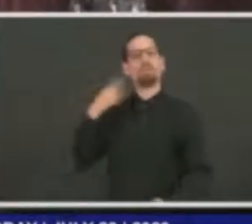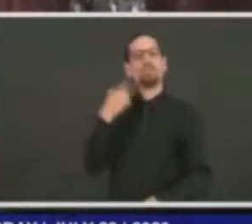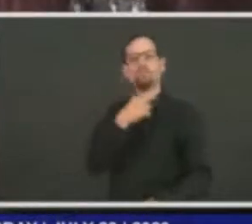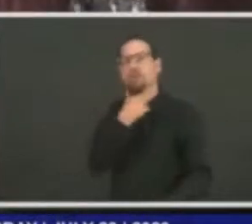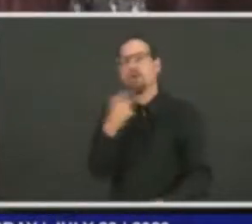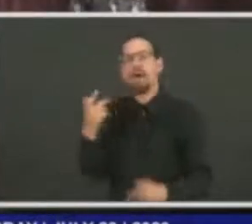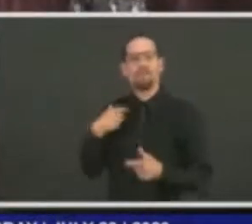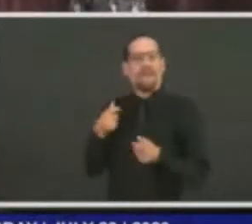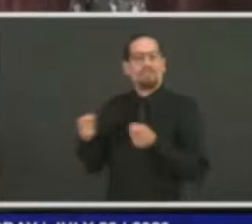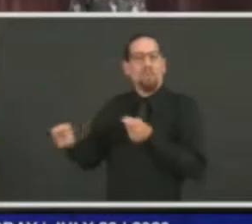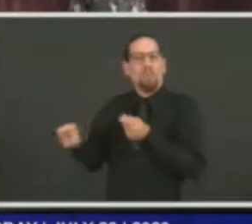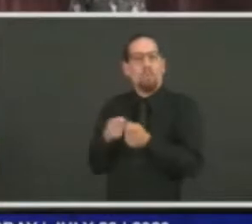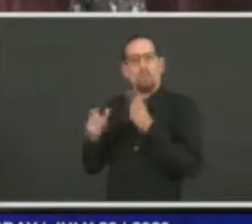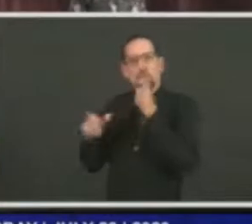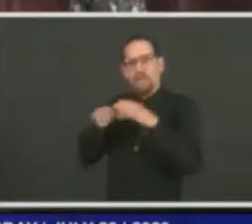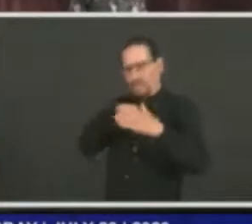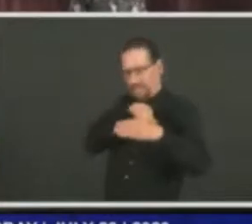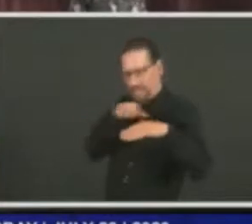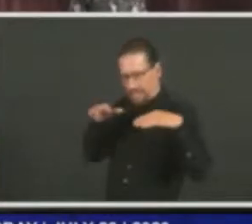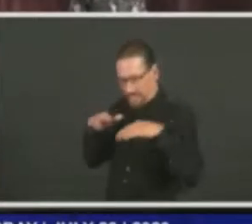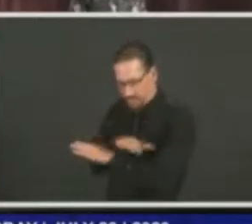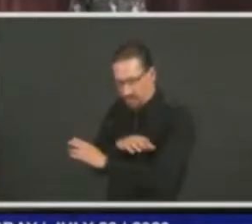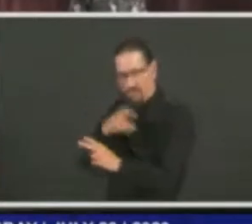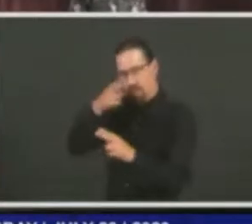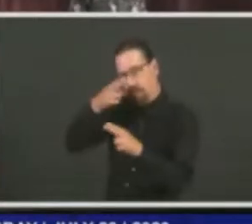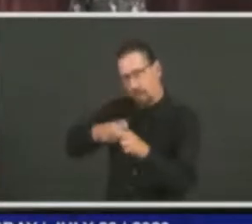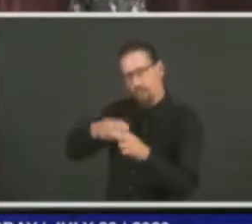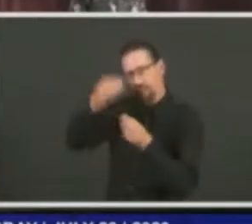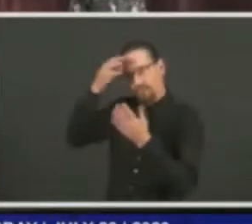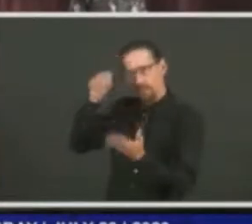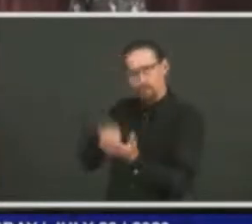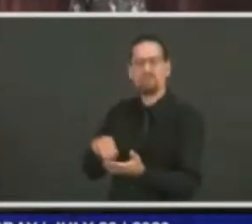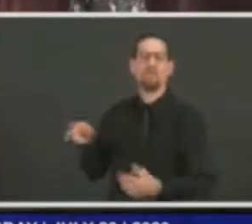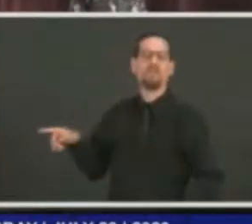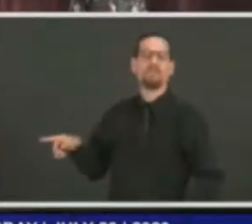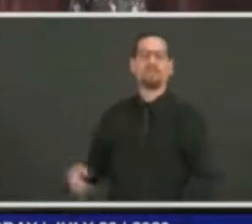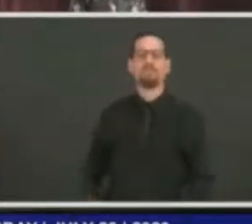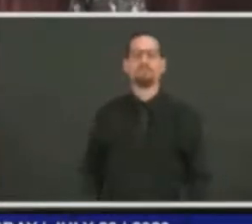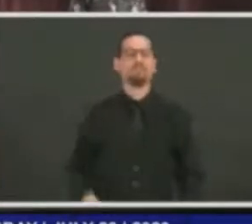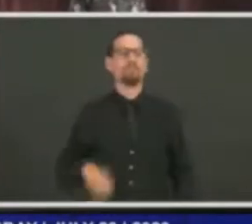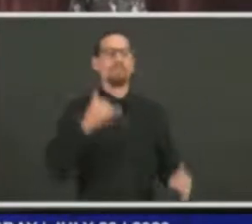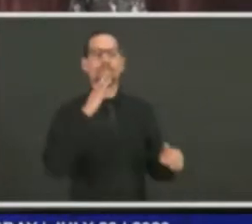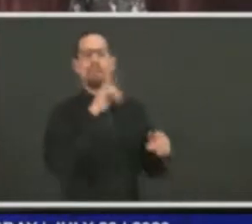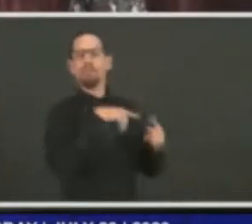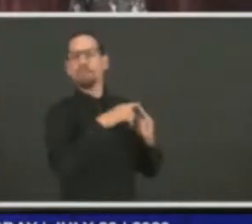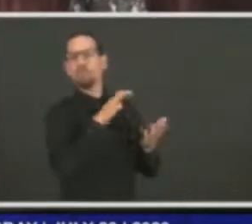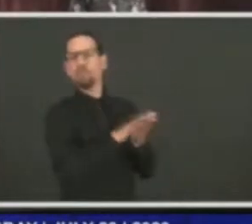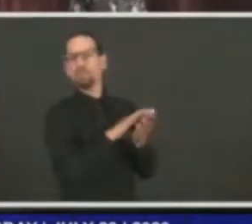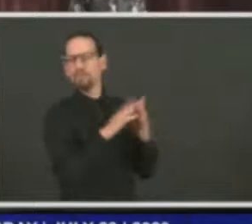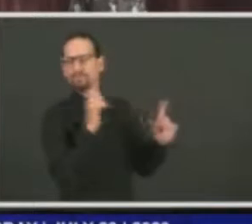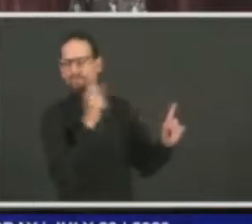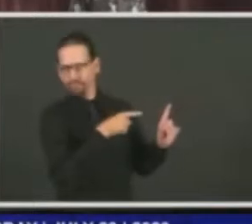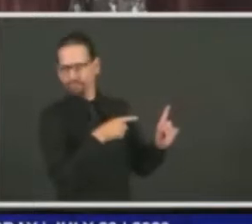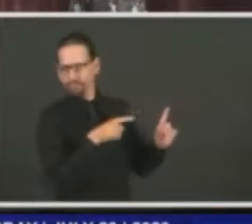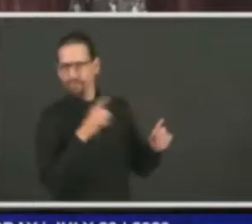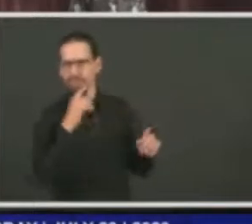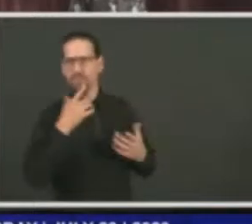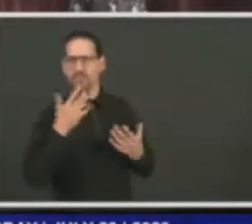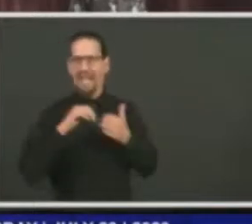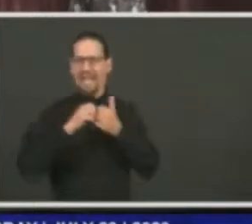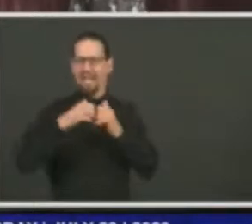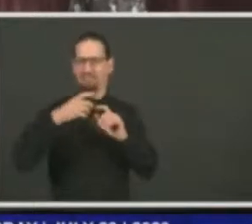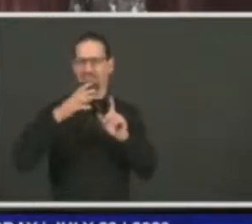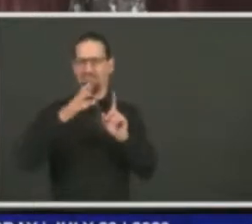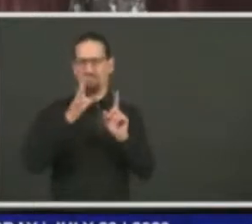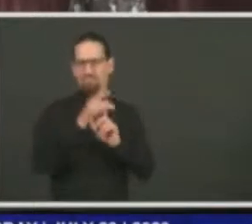made a comparison when it came to the number of positive tests, comparing that to the numbers of Florida, the numbers of Louisiana, Mississippi. Obviously, we're in a